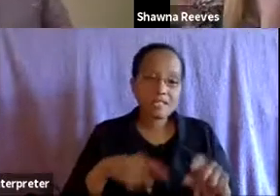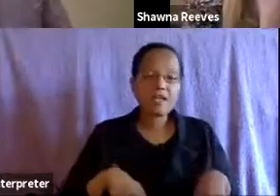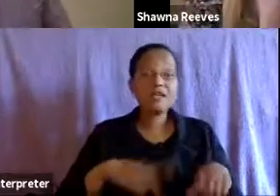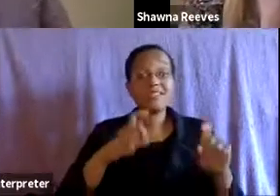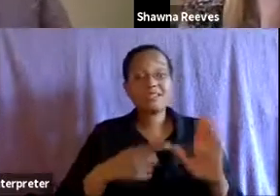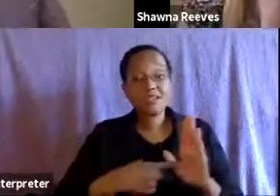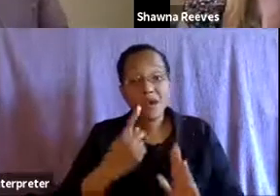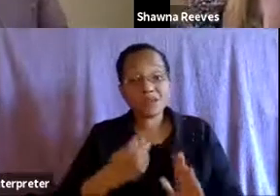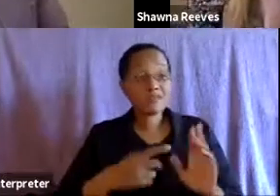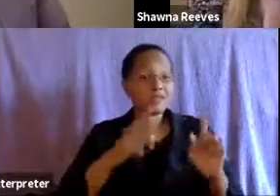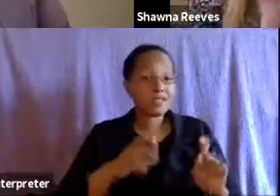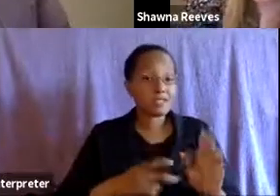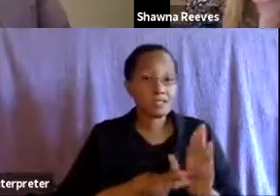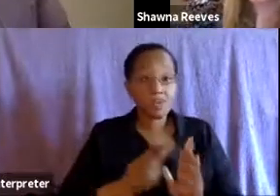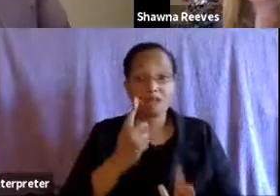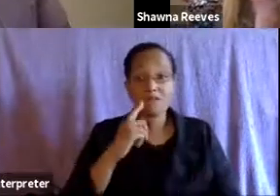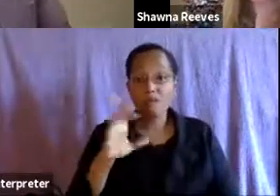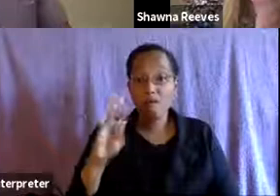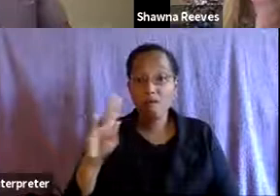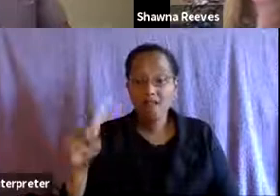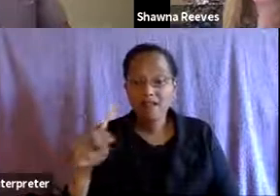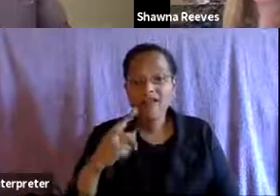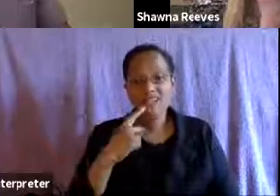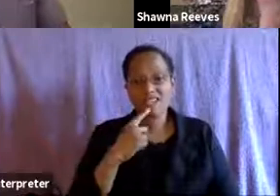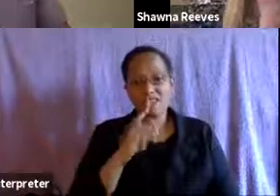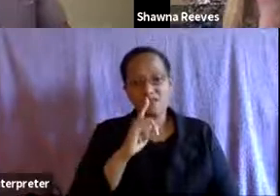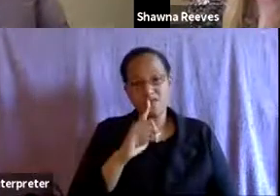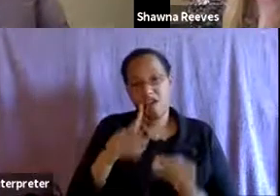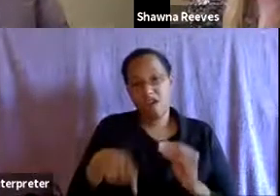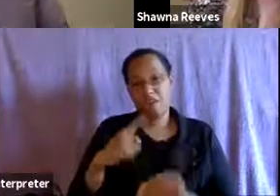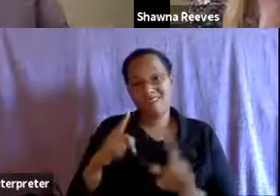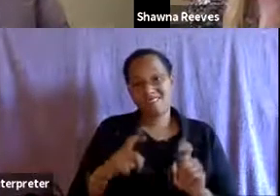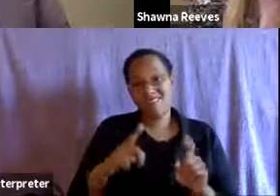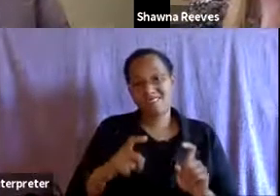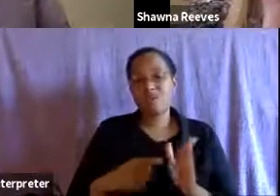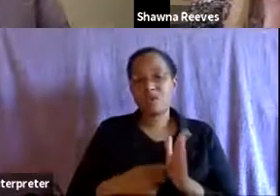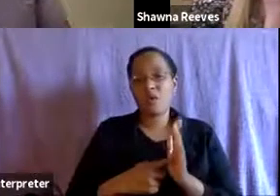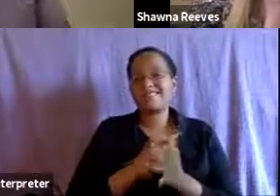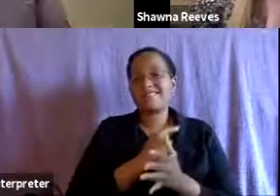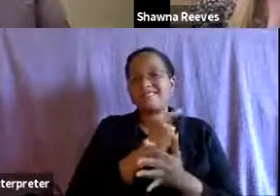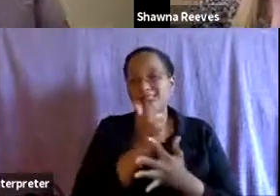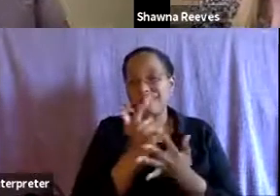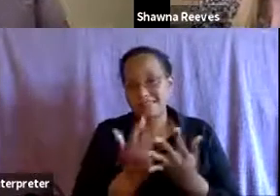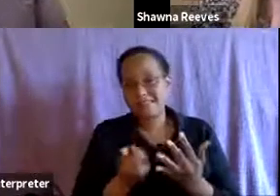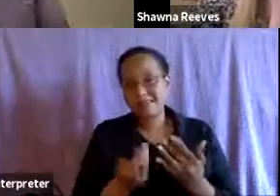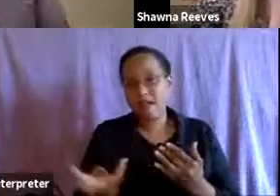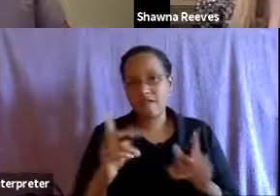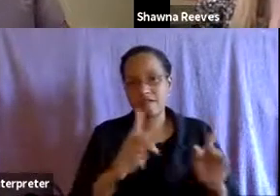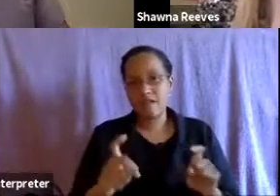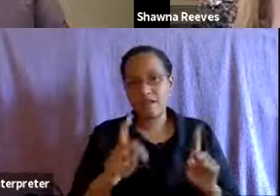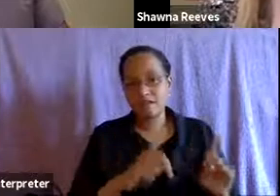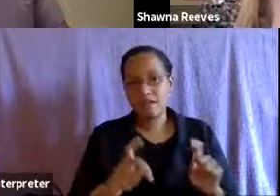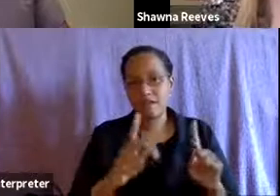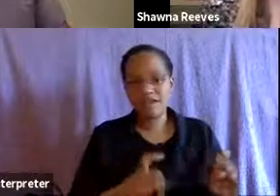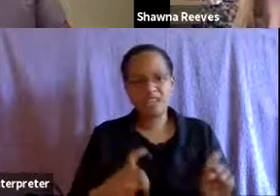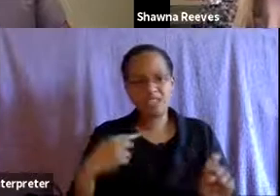or not Ombudsmen are going to be tested every 2 weeks. The testing issue has become much more problematic for even residents throughout